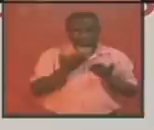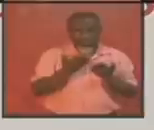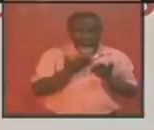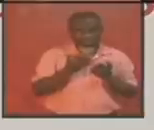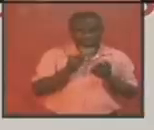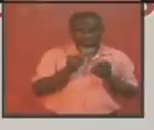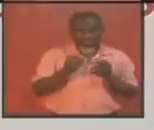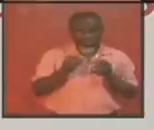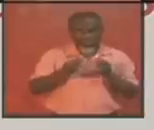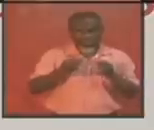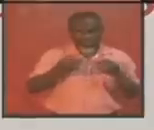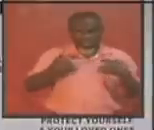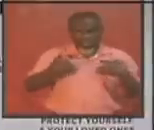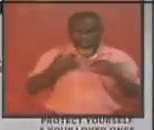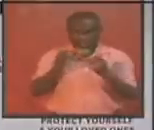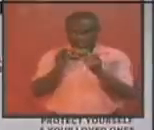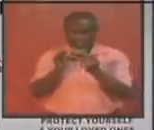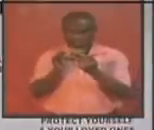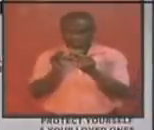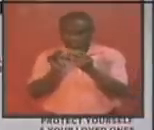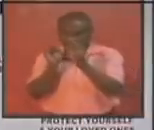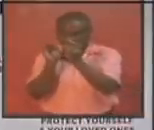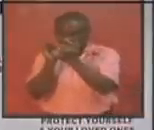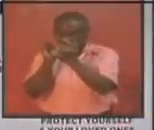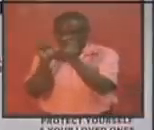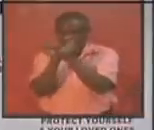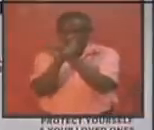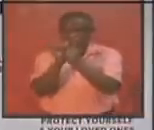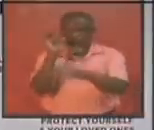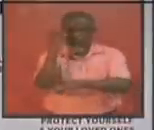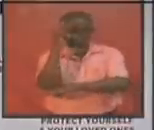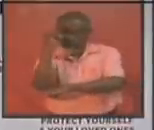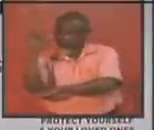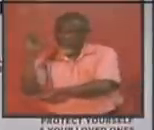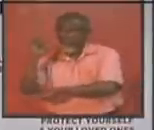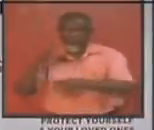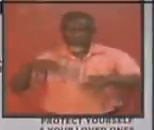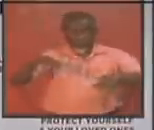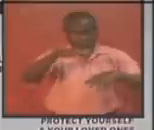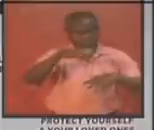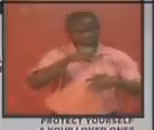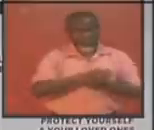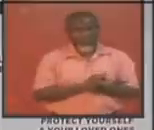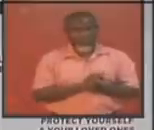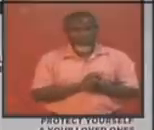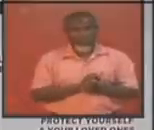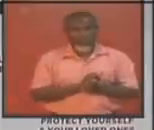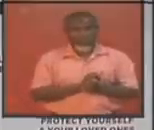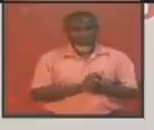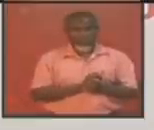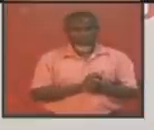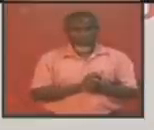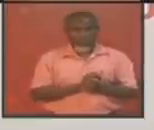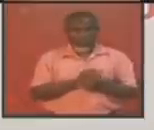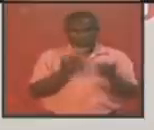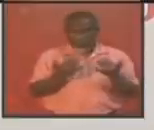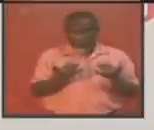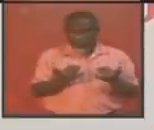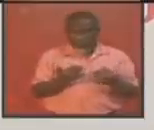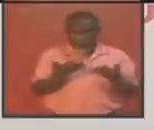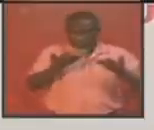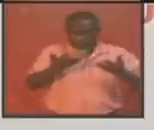areas. Thank you very much, CMO. We have come to the end of this morning's media conference. Just